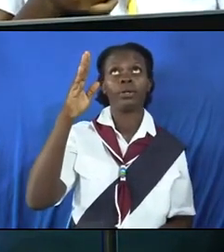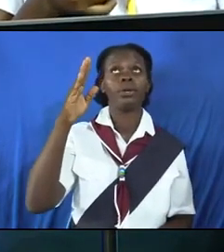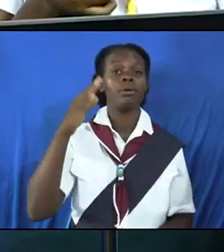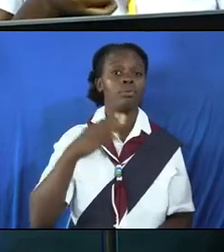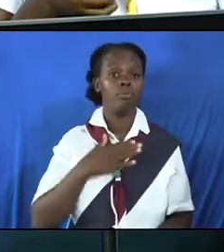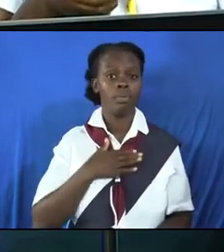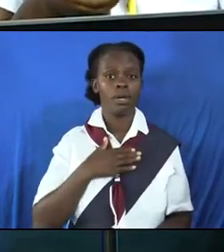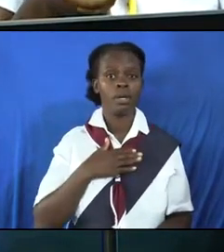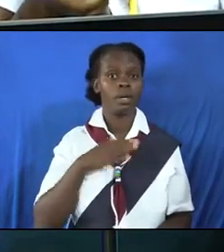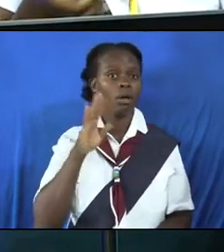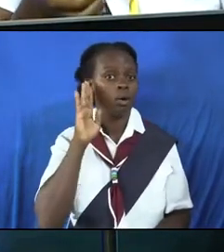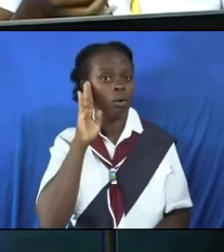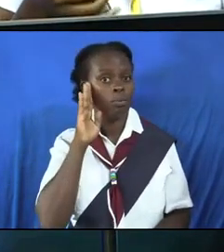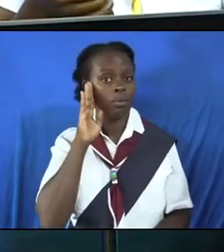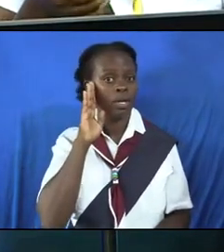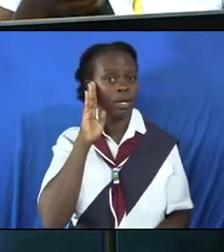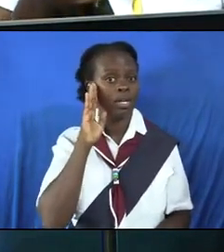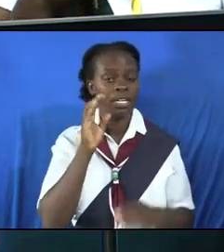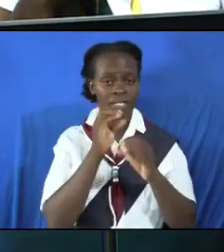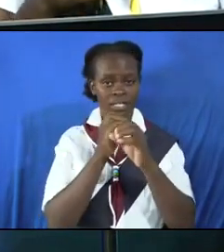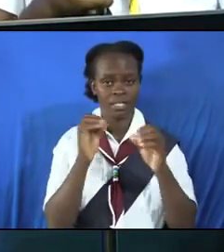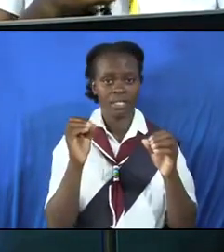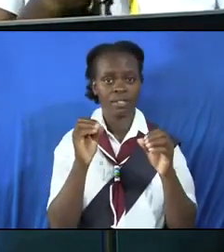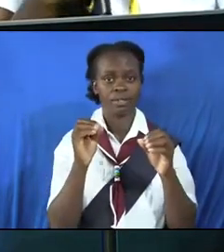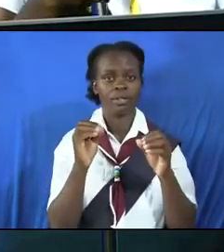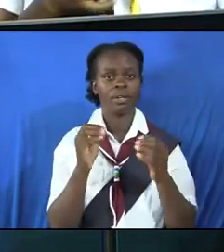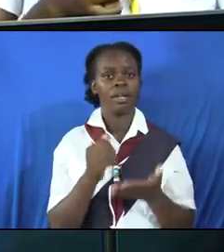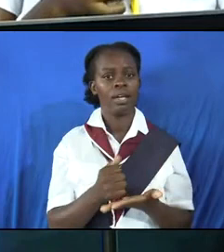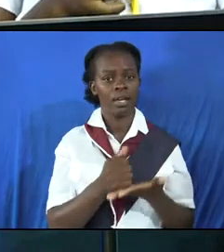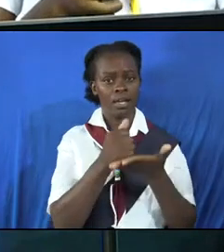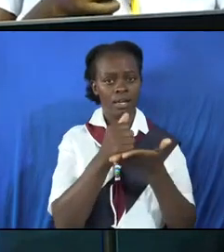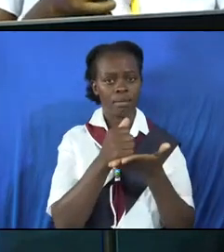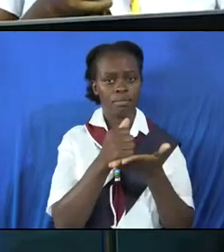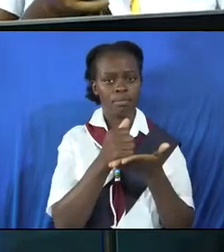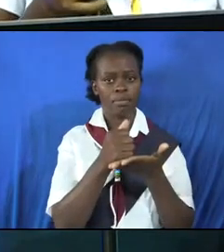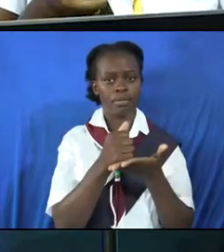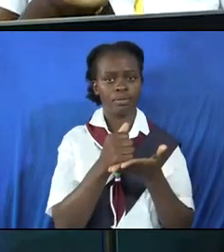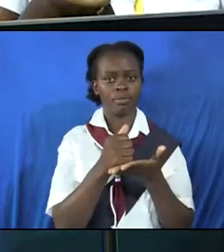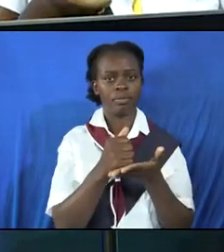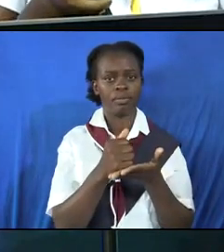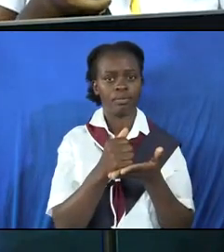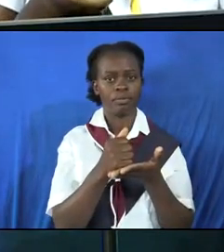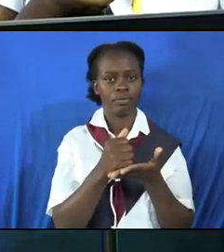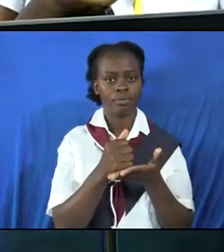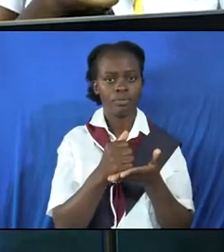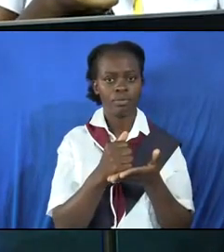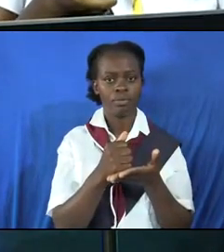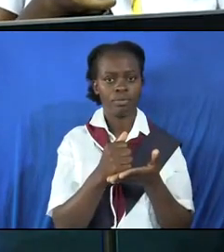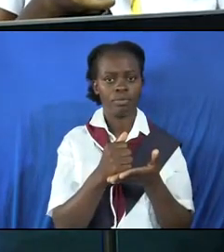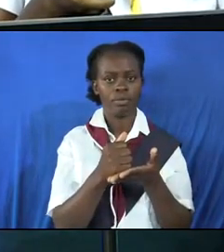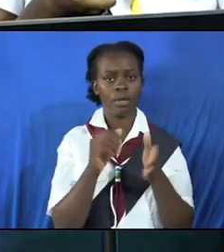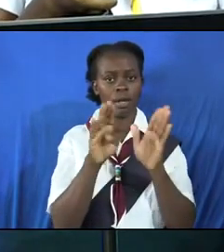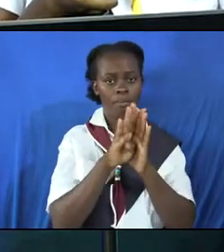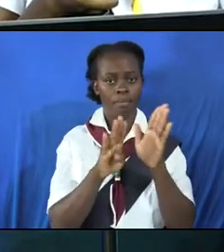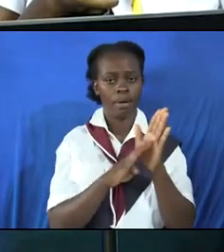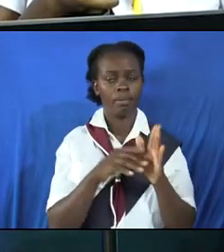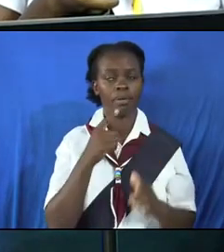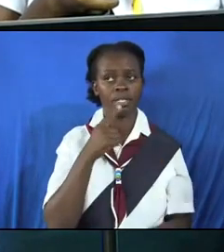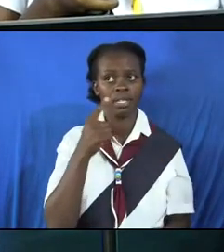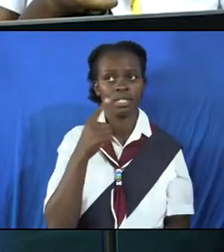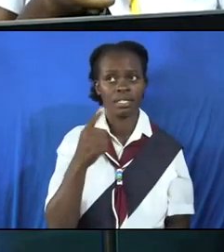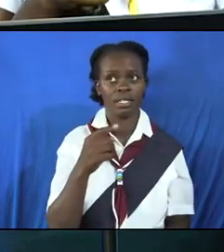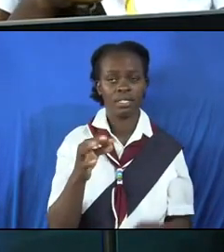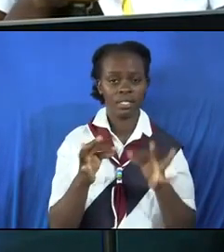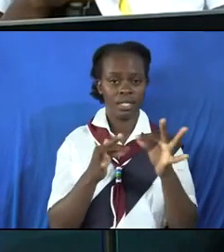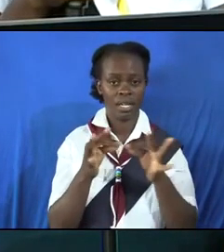disobey you. I have taken your words to heart so that I cannot disobey you. The Bible states that